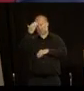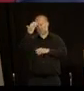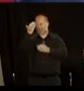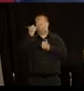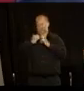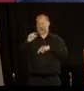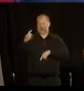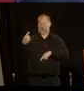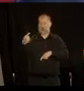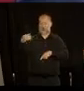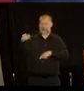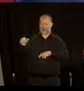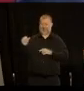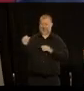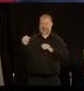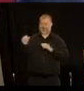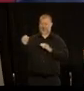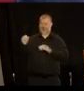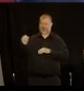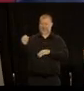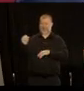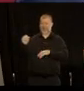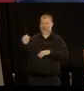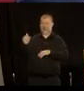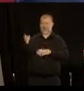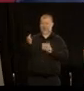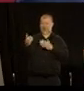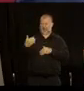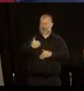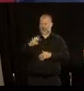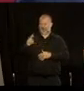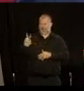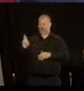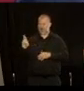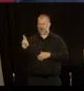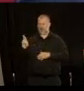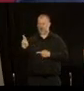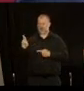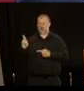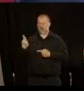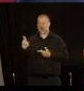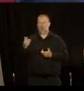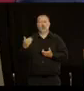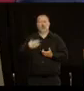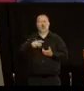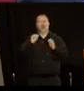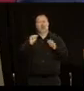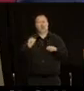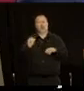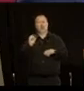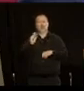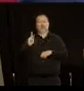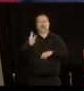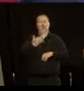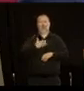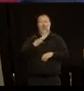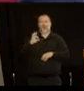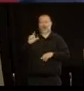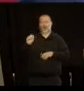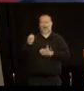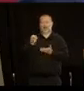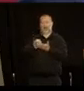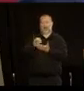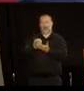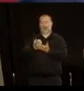every dollar that goes into the services we provide at vocational rehabilitation, we are able to return to our Florida